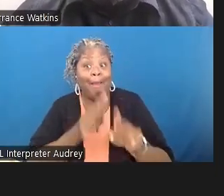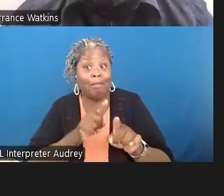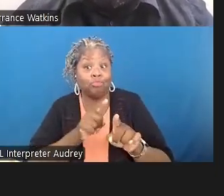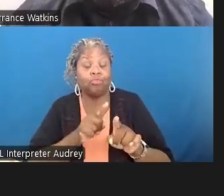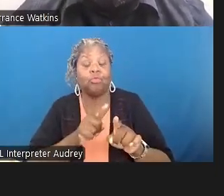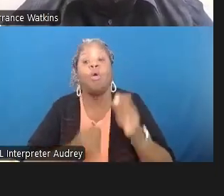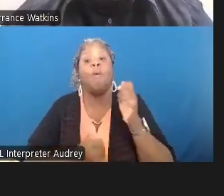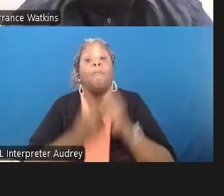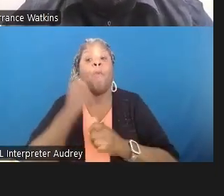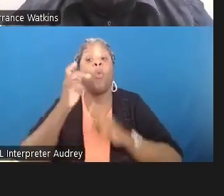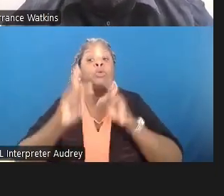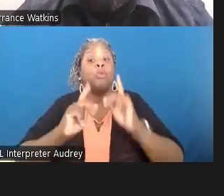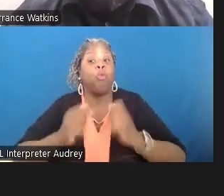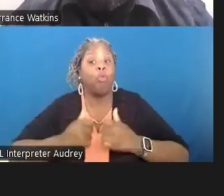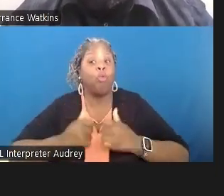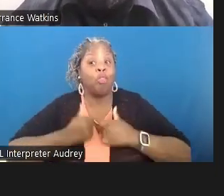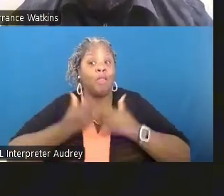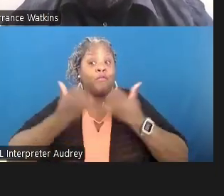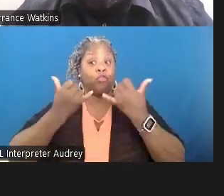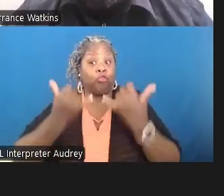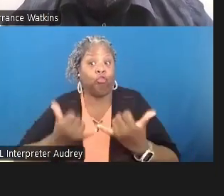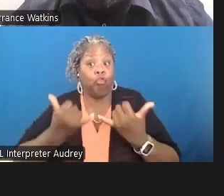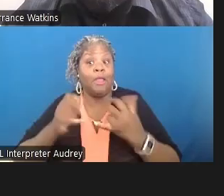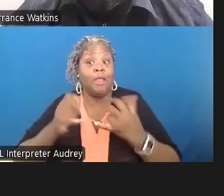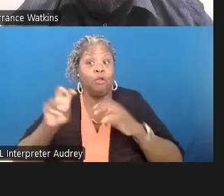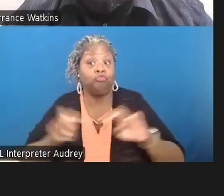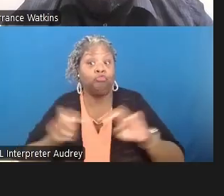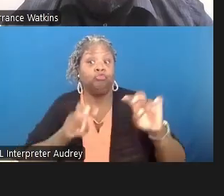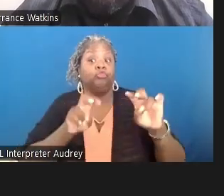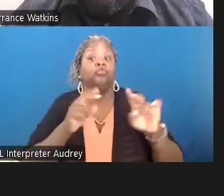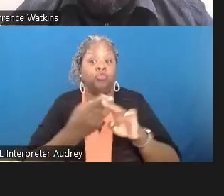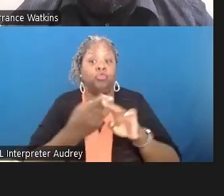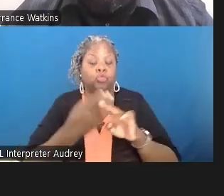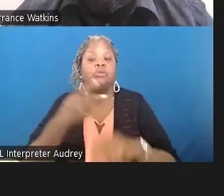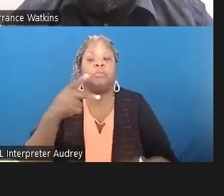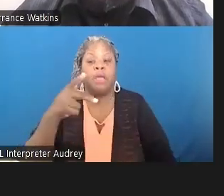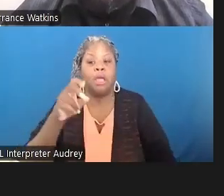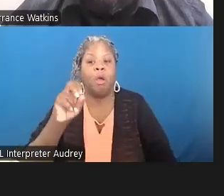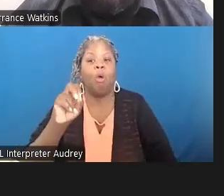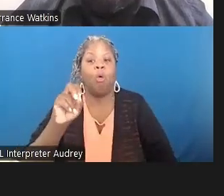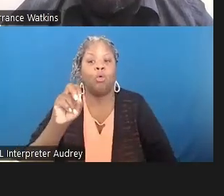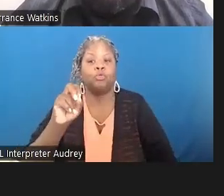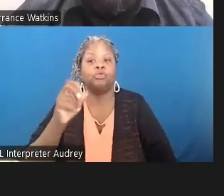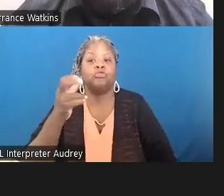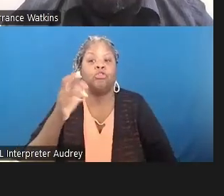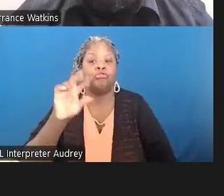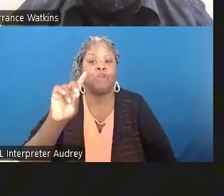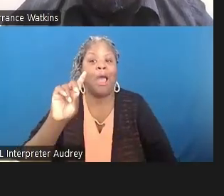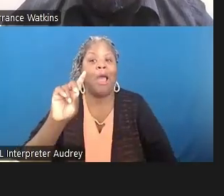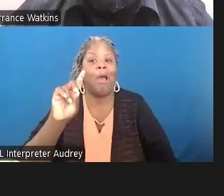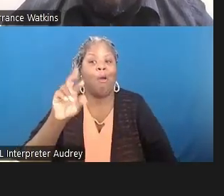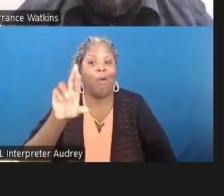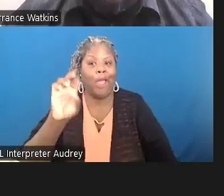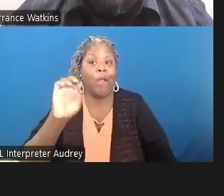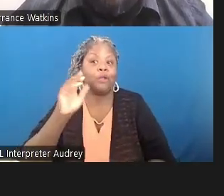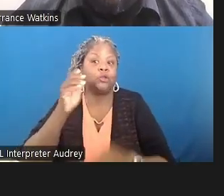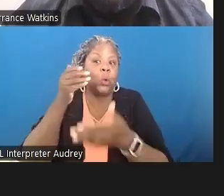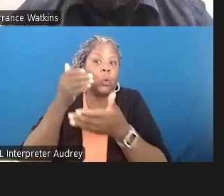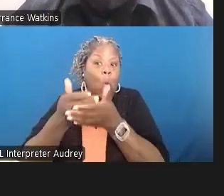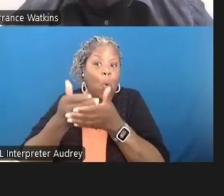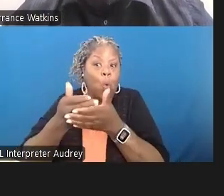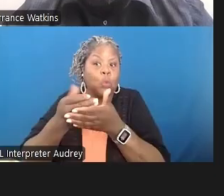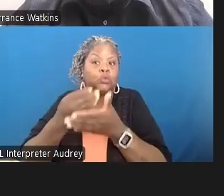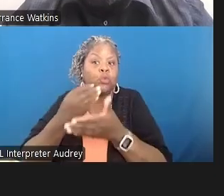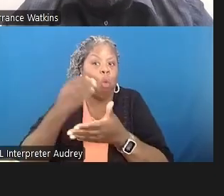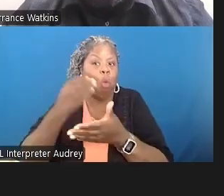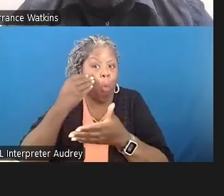in our transitional housing do utilize PO's childcare. It's really close, convenient to their house, and it's